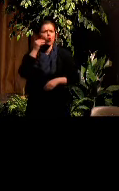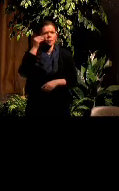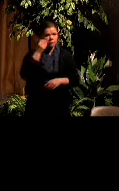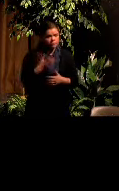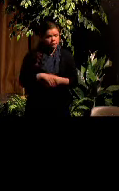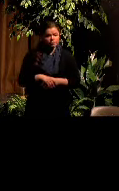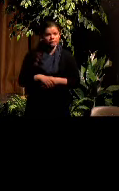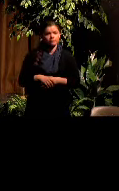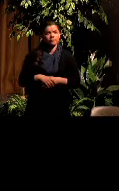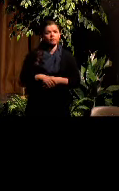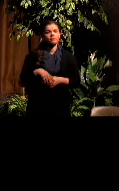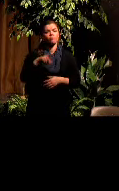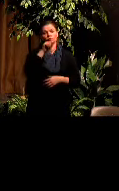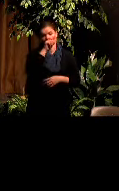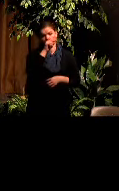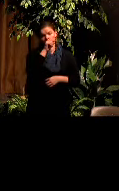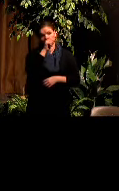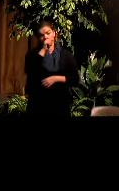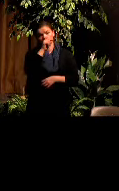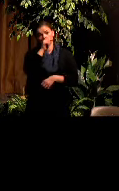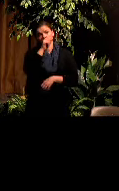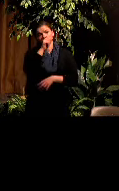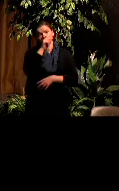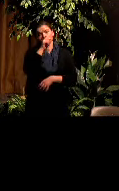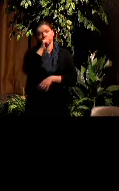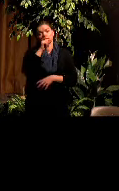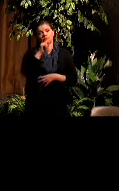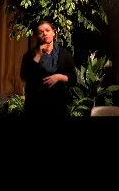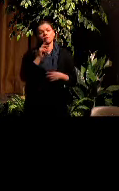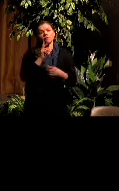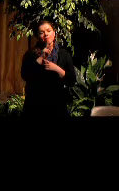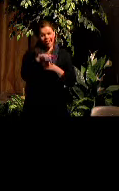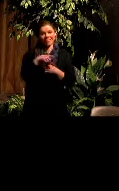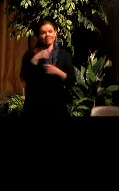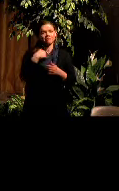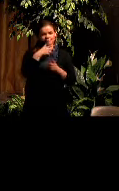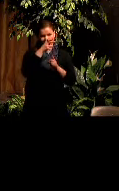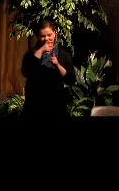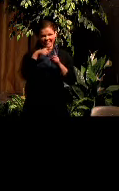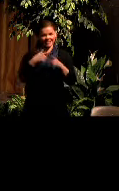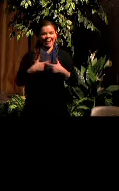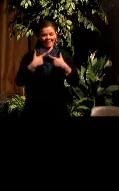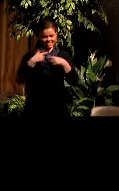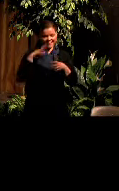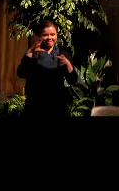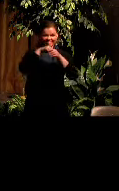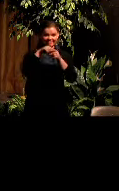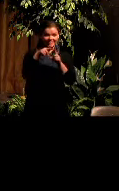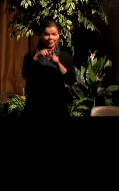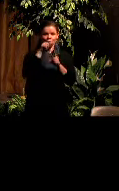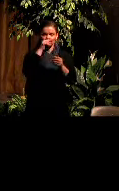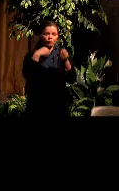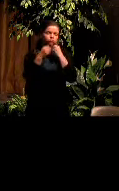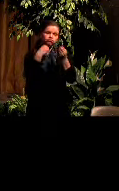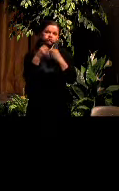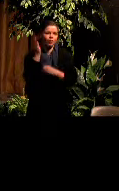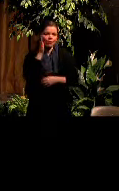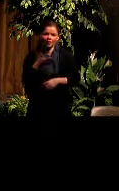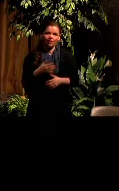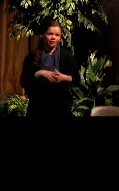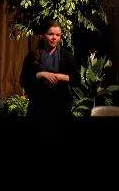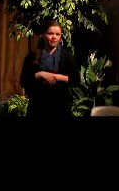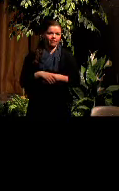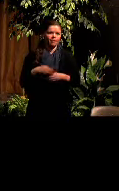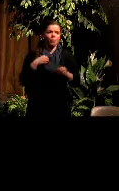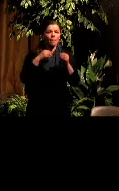form the basis for a lot of the food webs that are so important in these urban-suburban environments. Get rid of your grass. Put in more shrubbery and